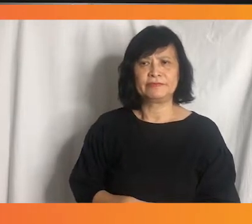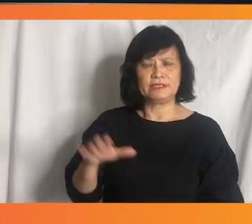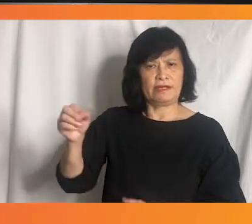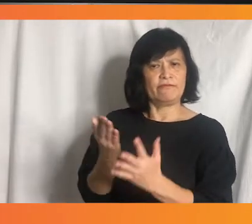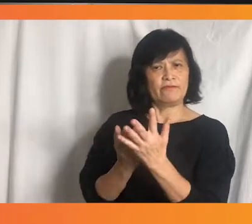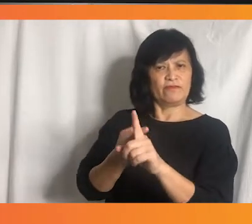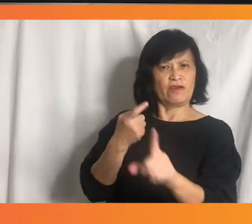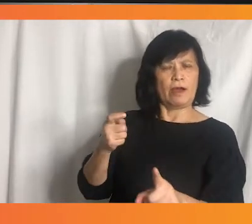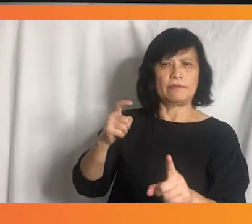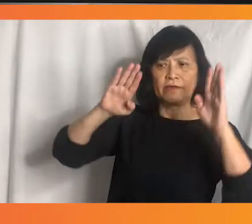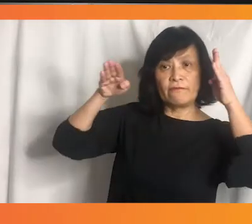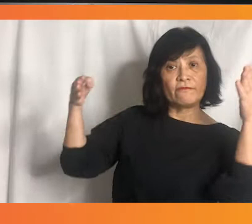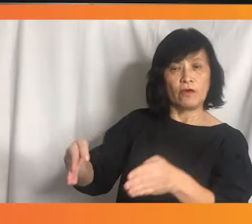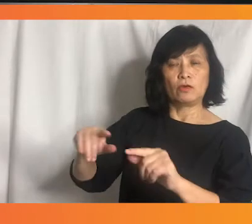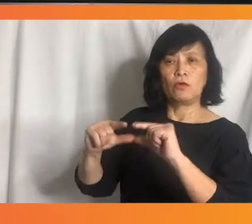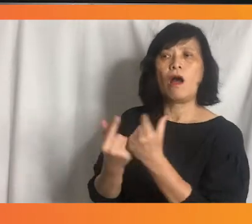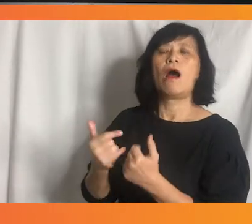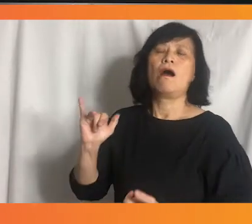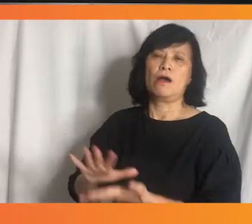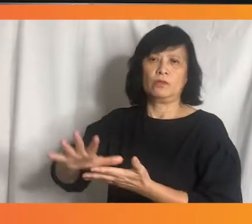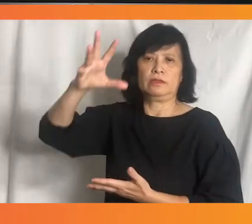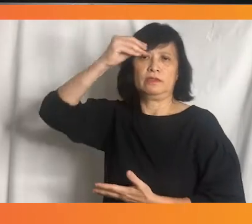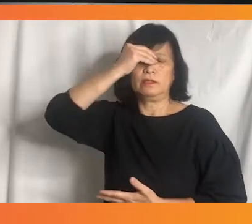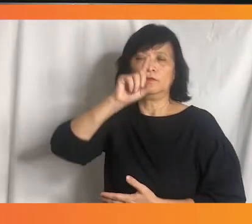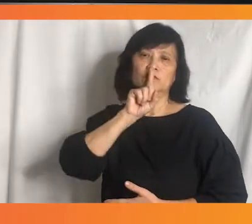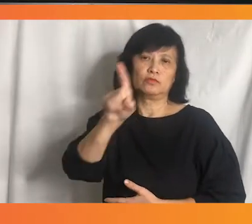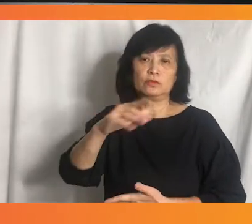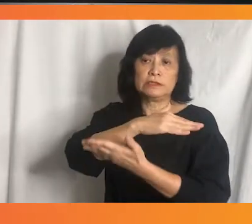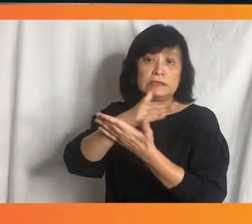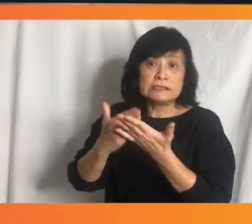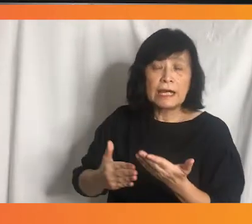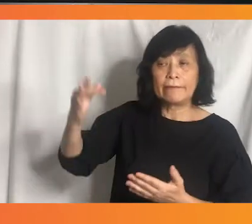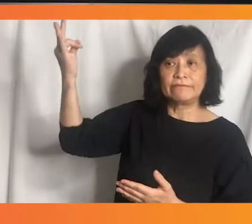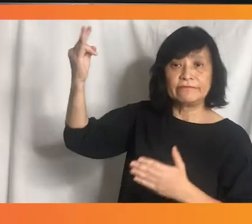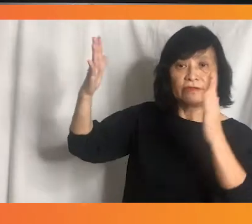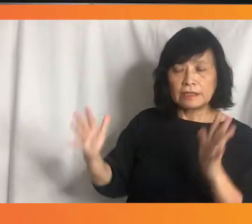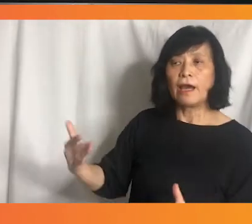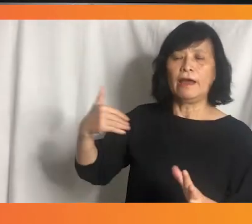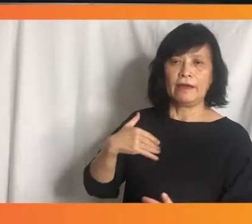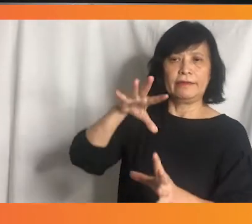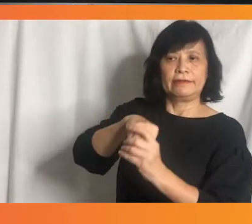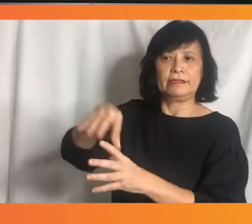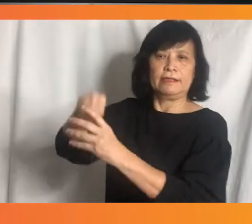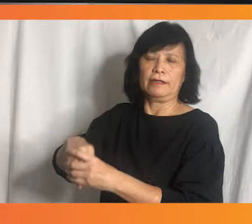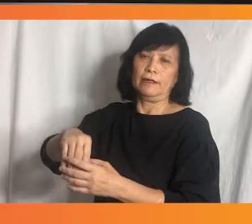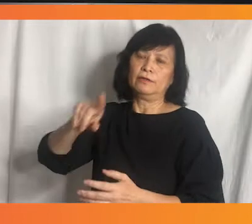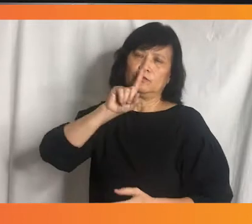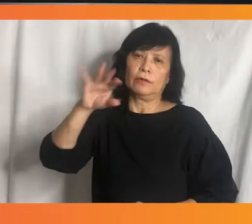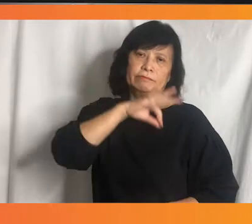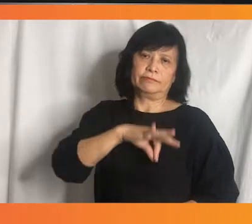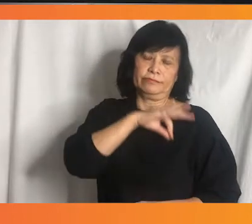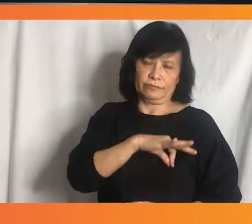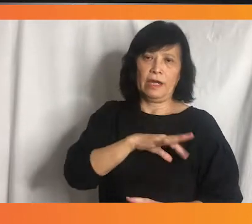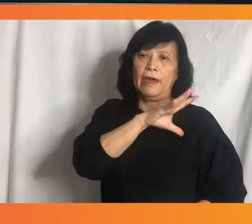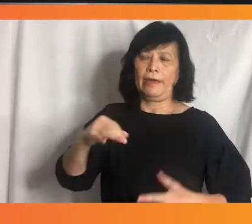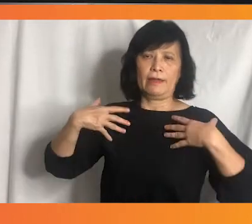Through the focus group as well, we learnt that there were indeed some facilitators to participating in meaningful activities or even